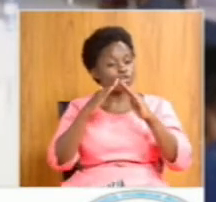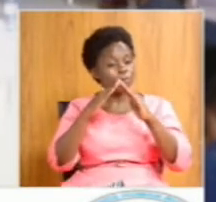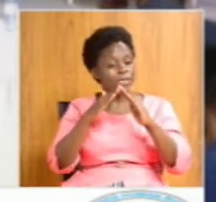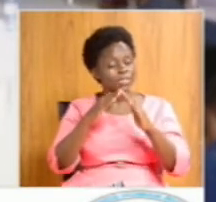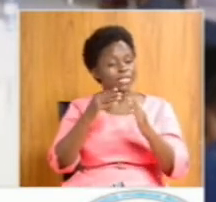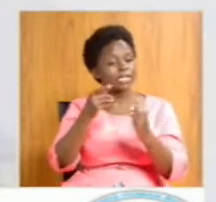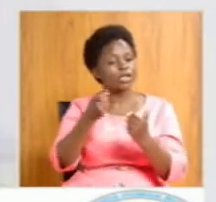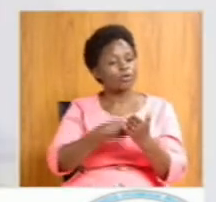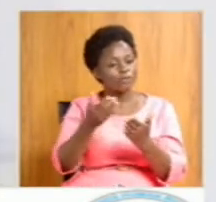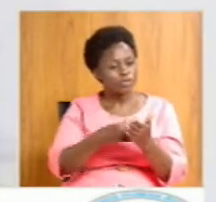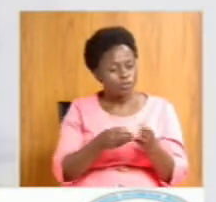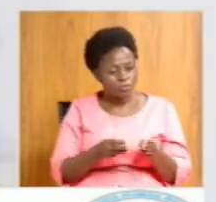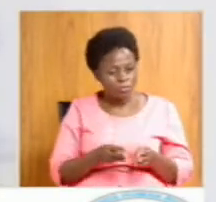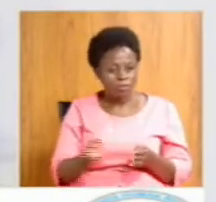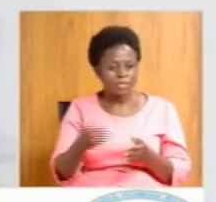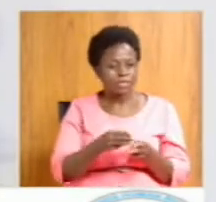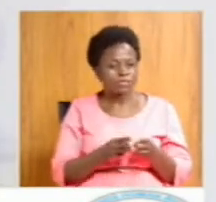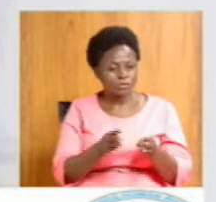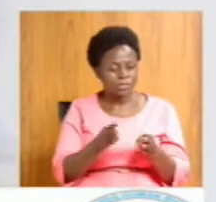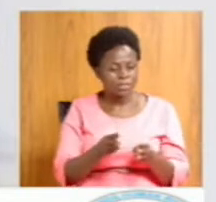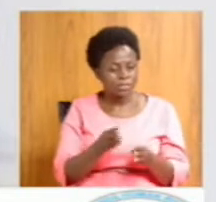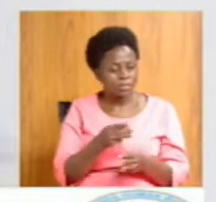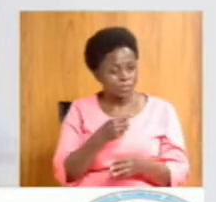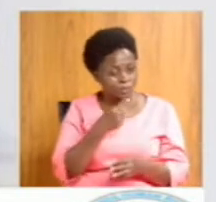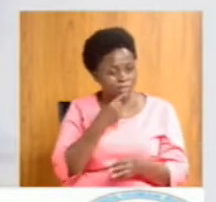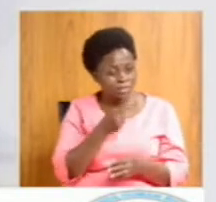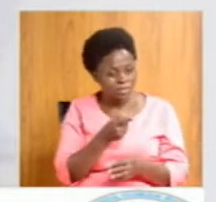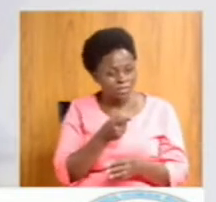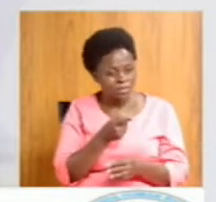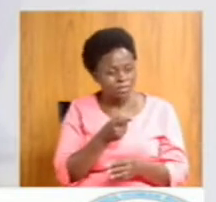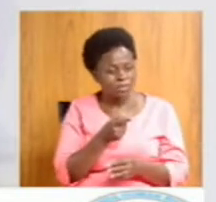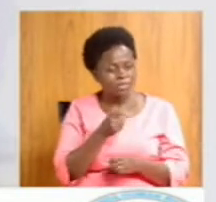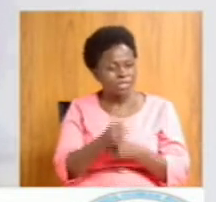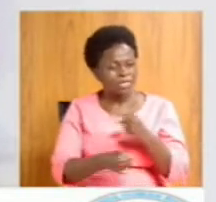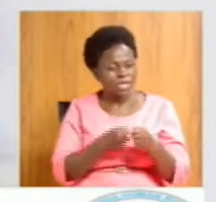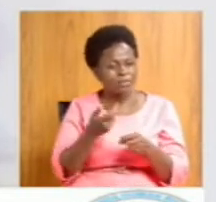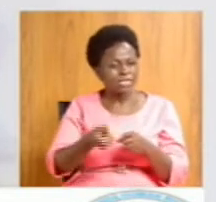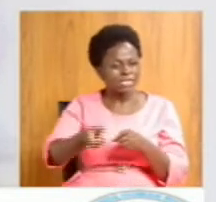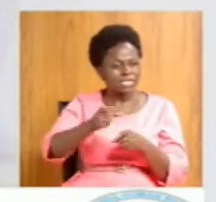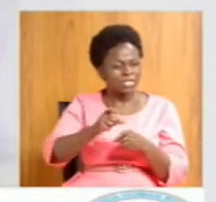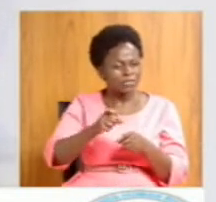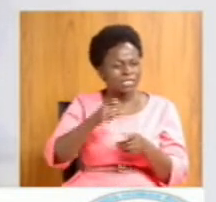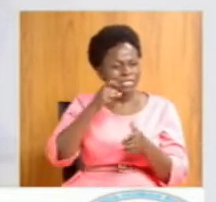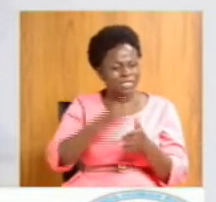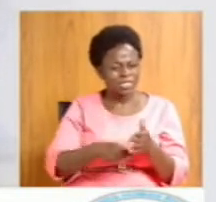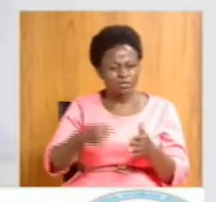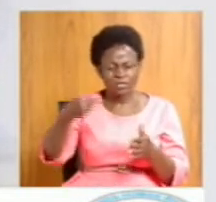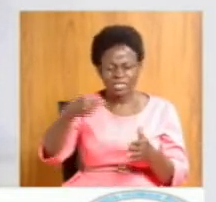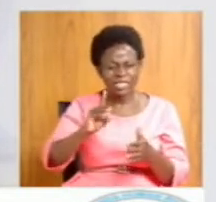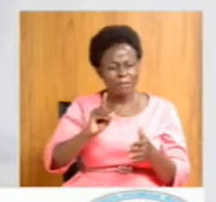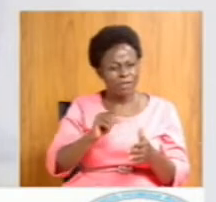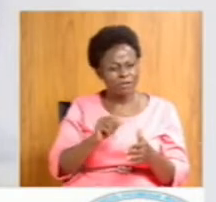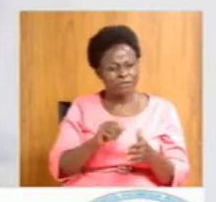revenue mobilization strategy which says that each year we are supposed to increase tax to GDP ratio